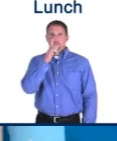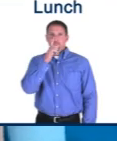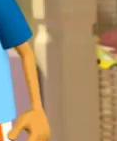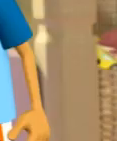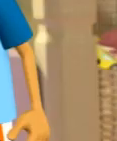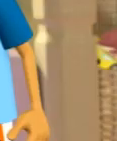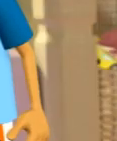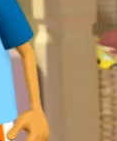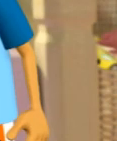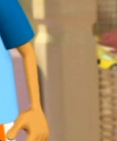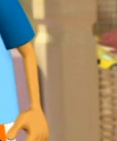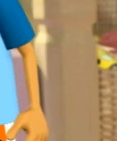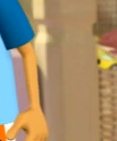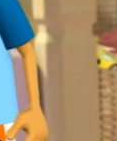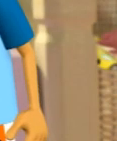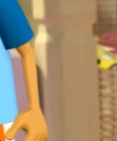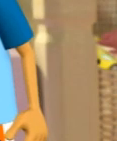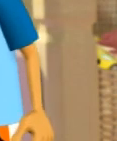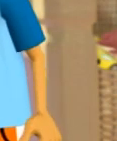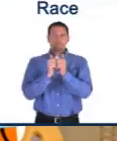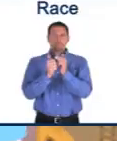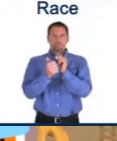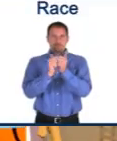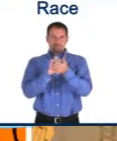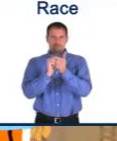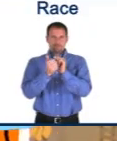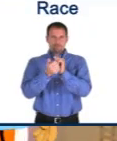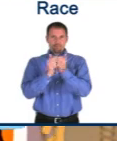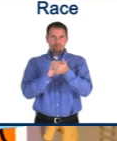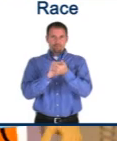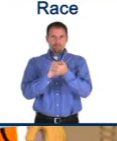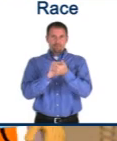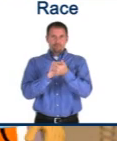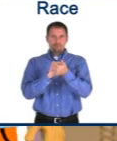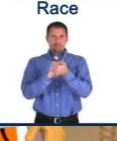Yes! Now that the floor is clean, I'll race you to the